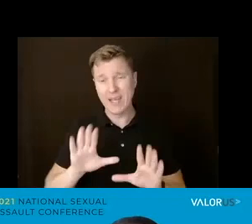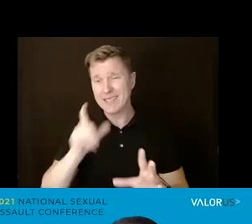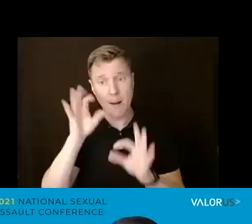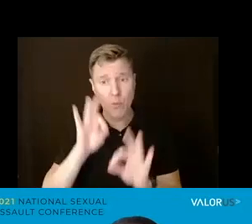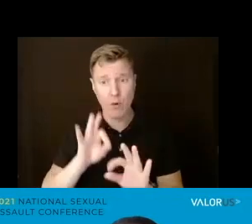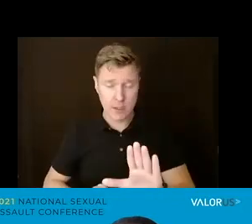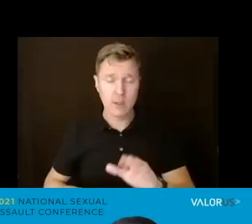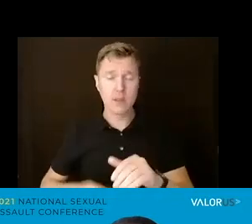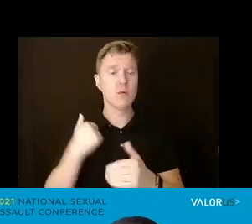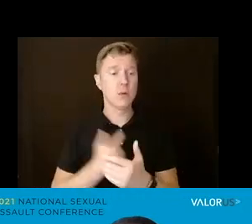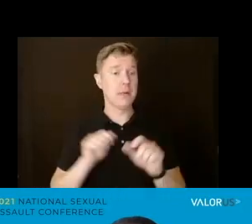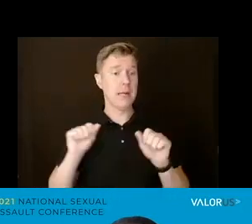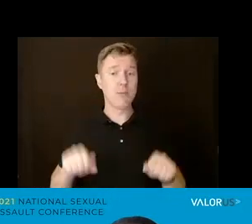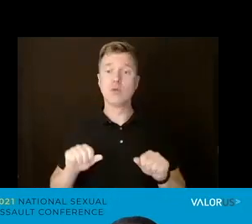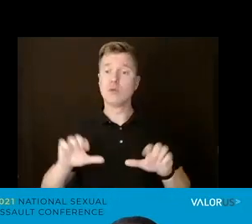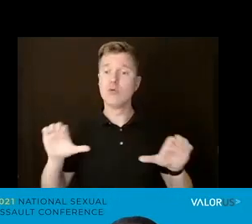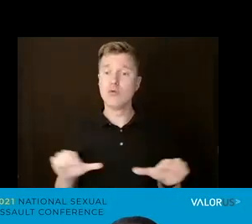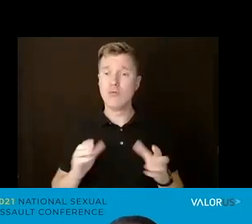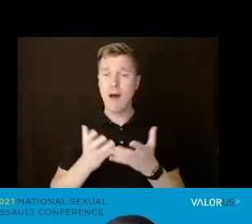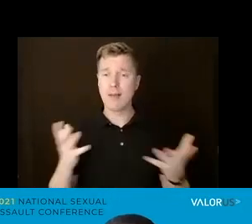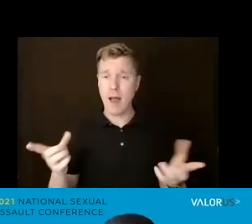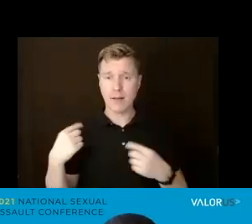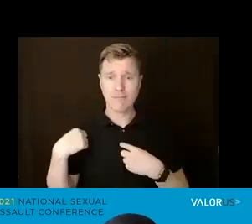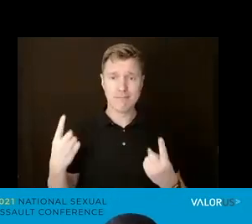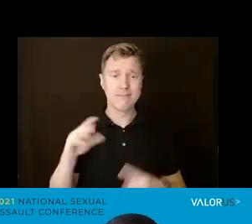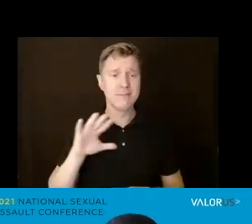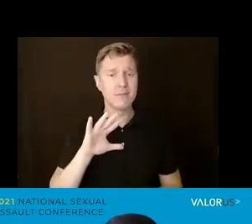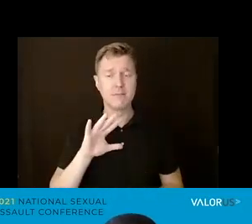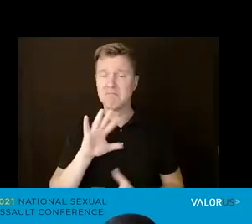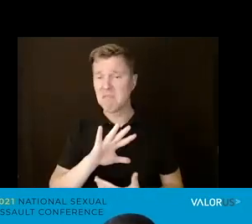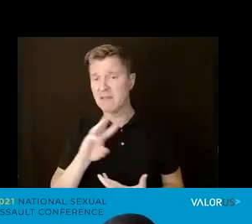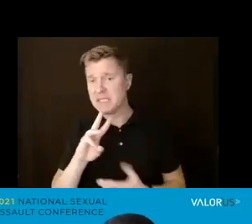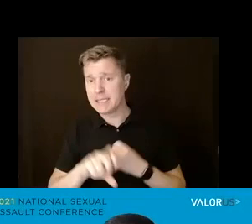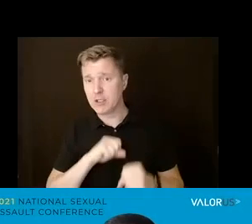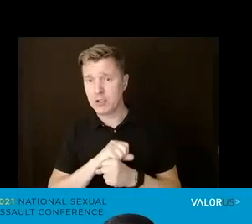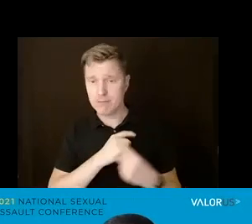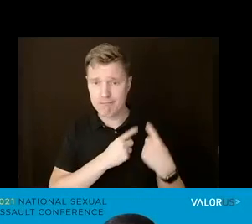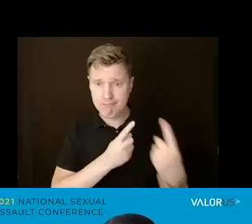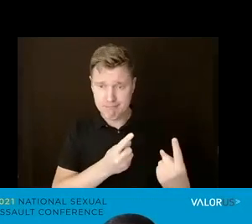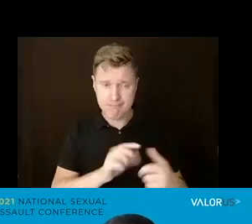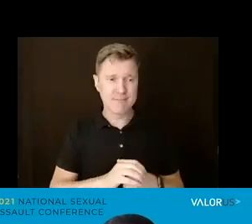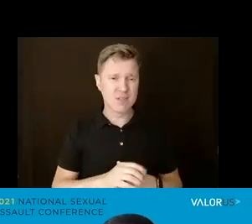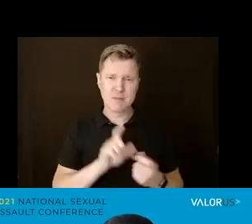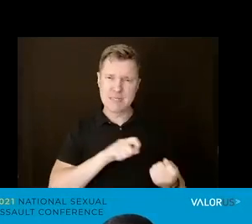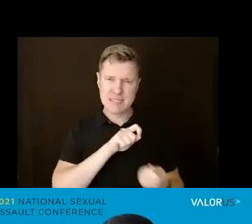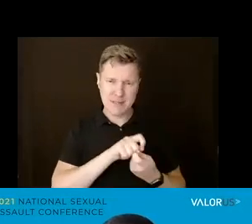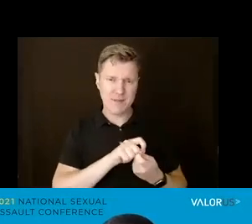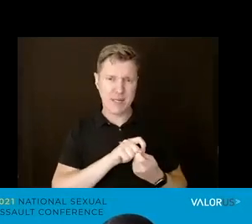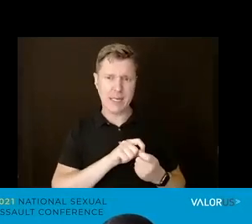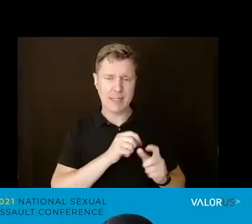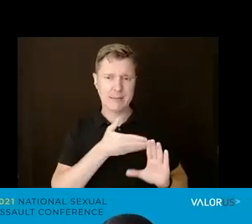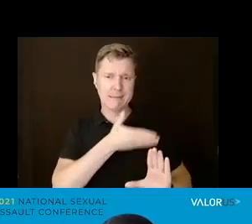we were able to accomplish a lot in the last 5 or 6 years, and there's a certain backdrop to that.